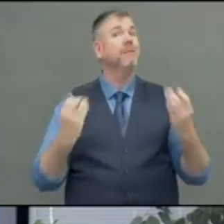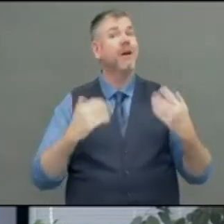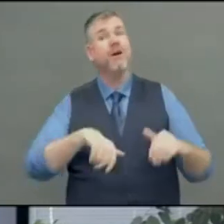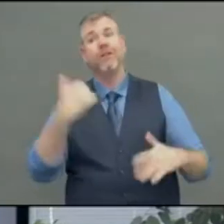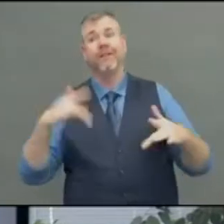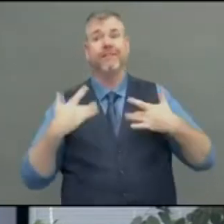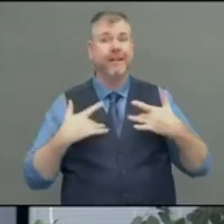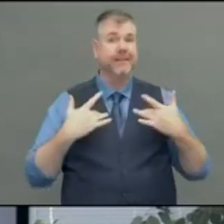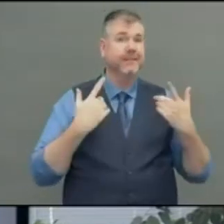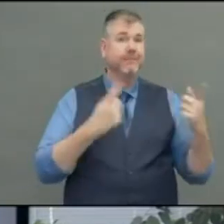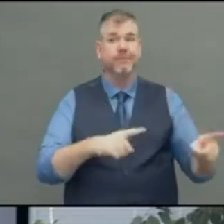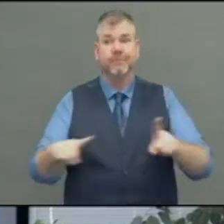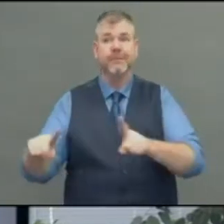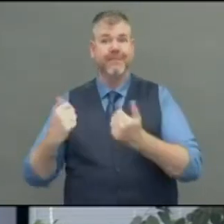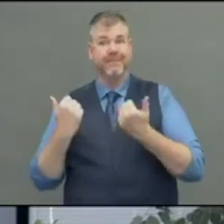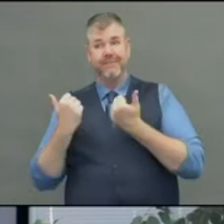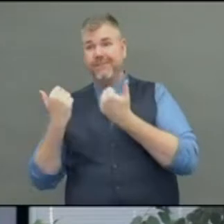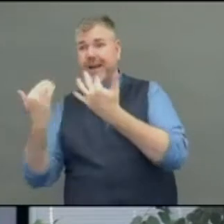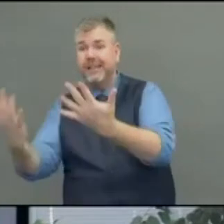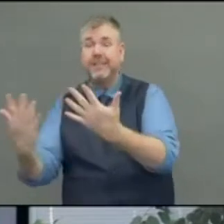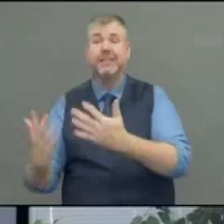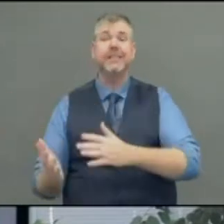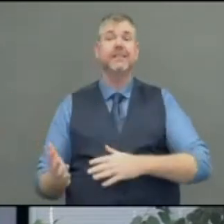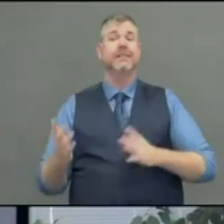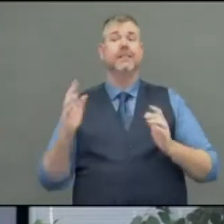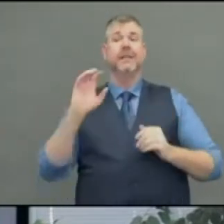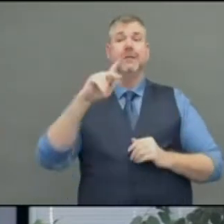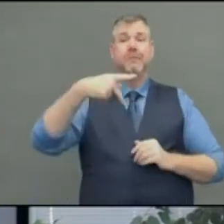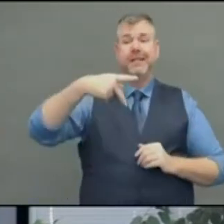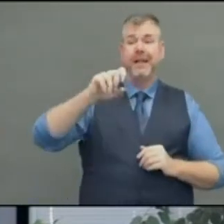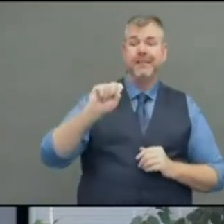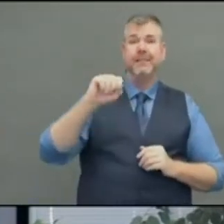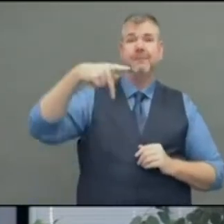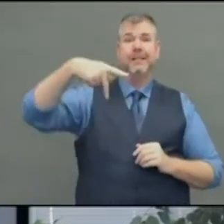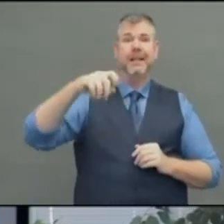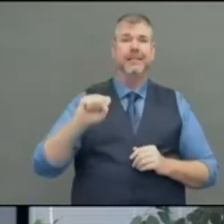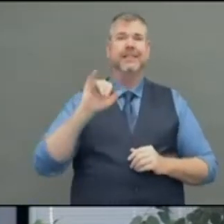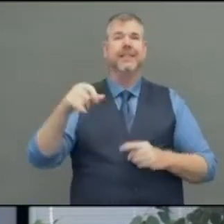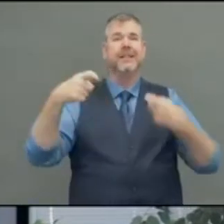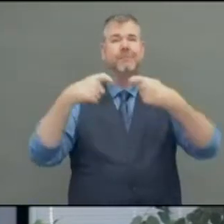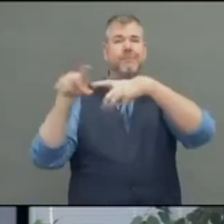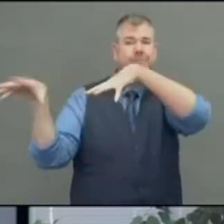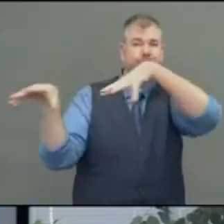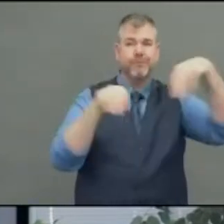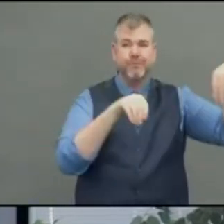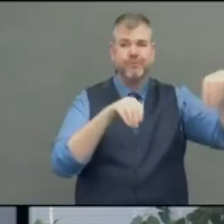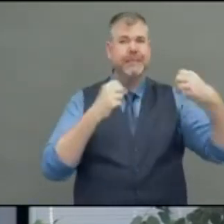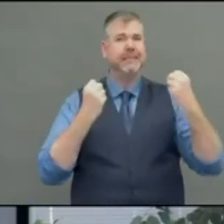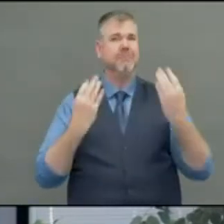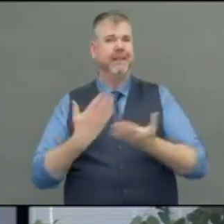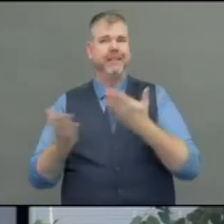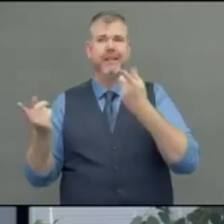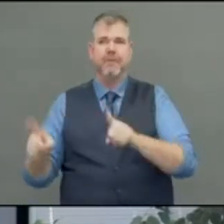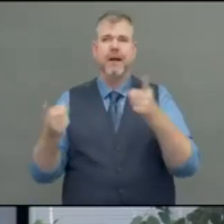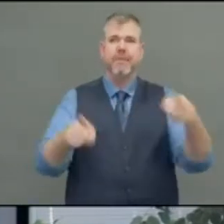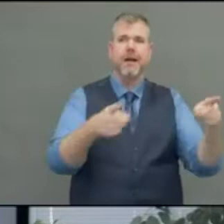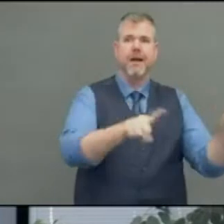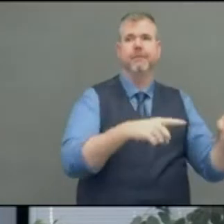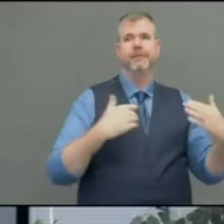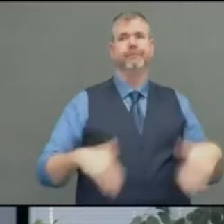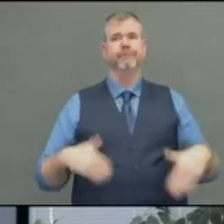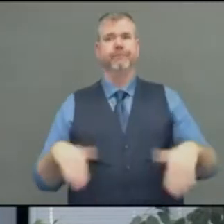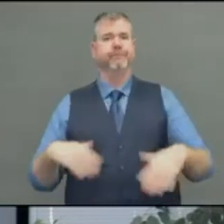fires, PSPS, a lot of things that have been happening in this year 2020. So it is important to be